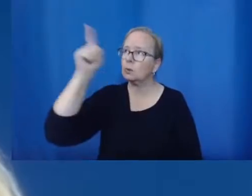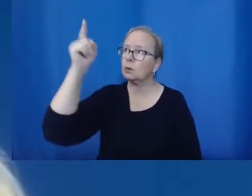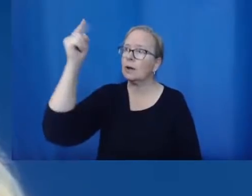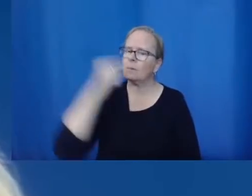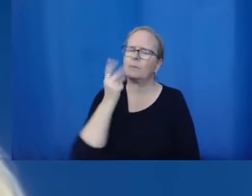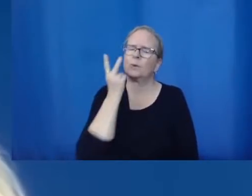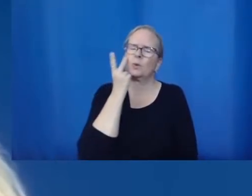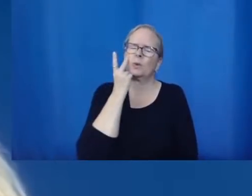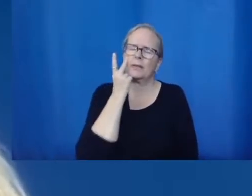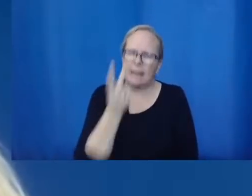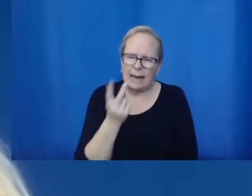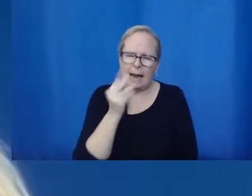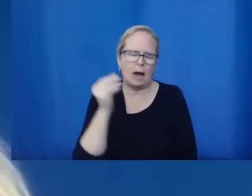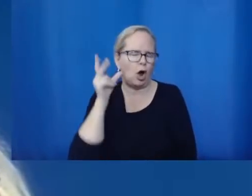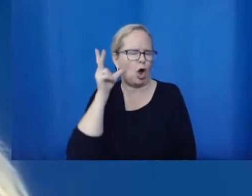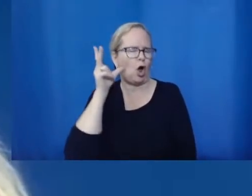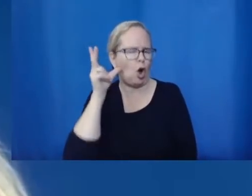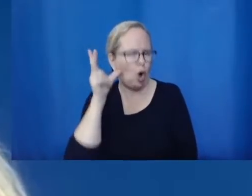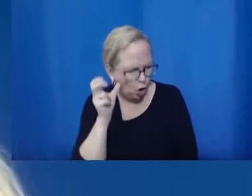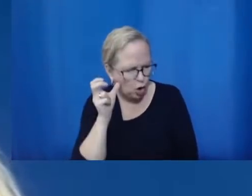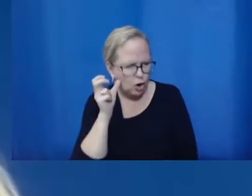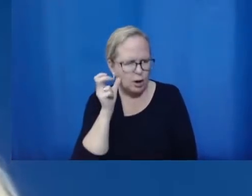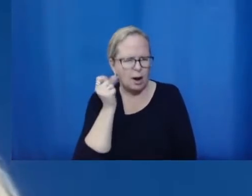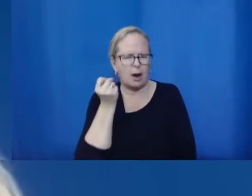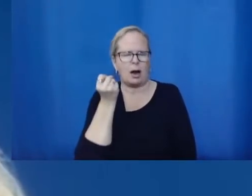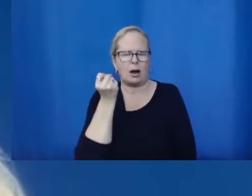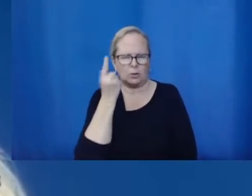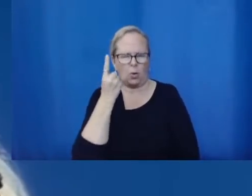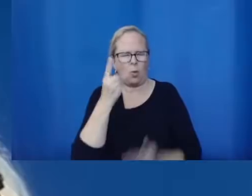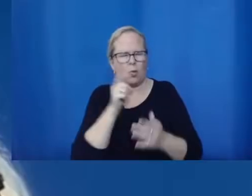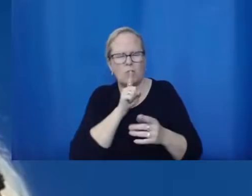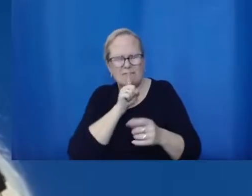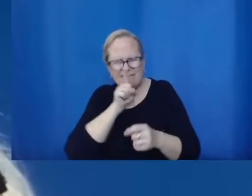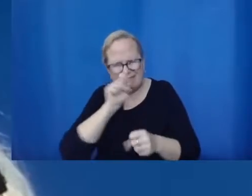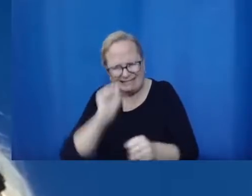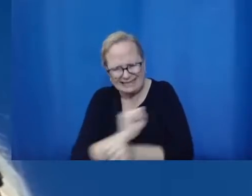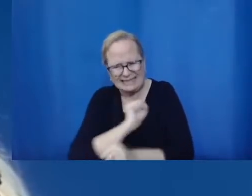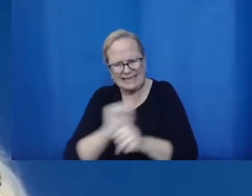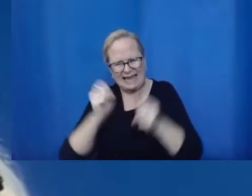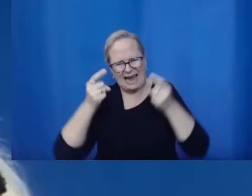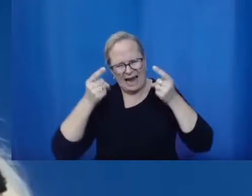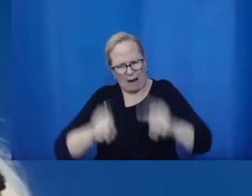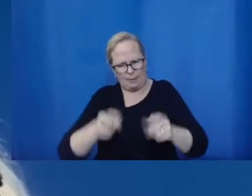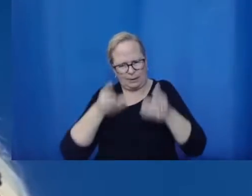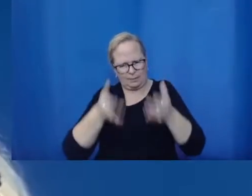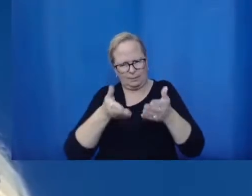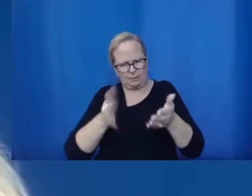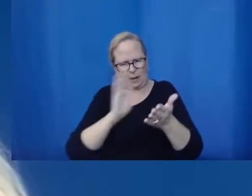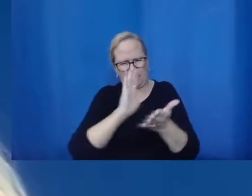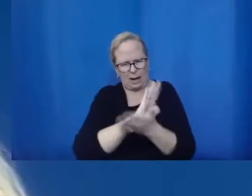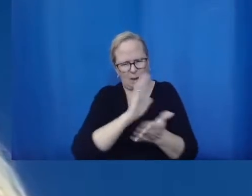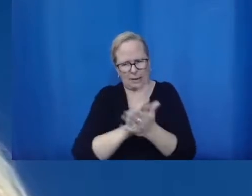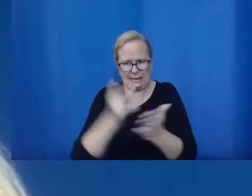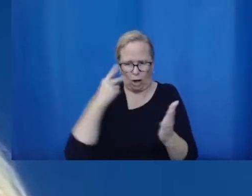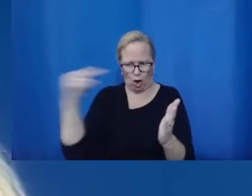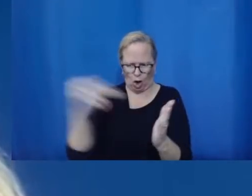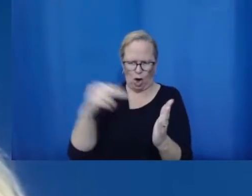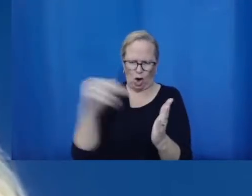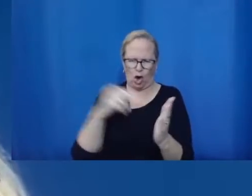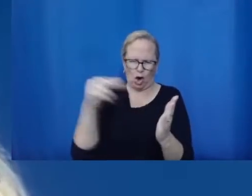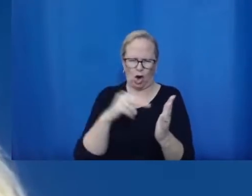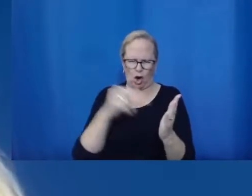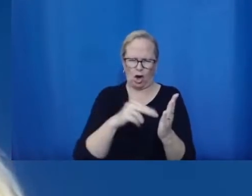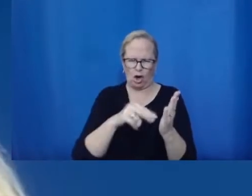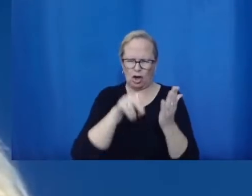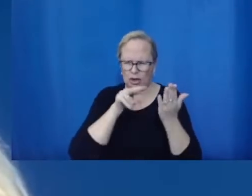what is happening in our hospitals right now. The distance between numbers on a page and the reality inside these walls